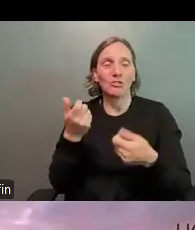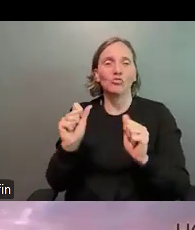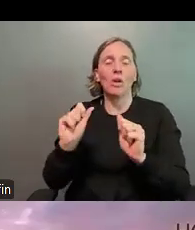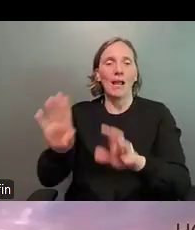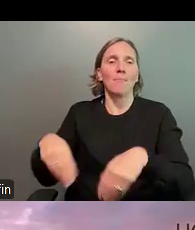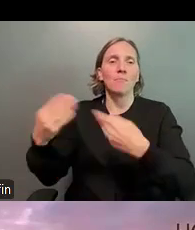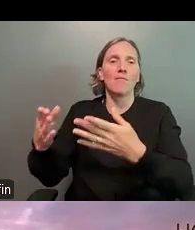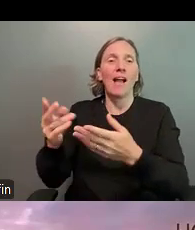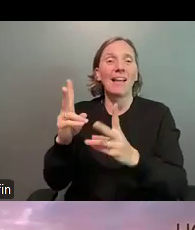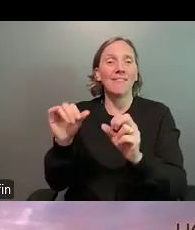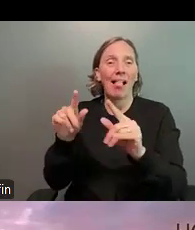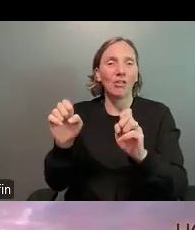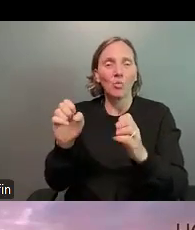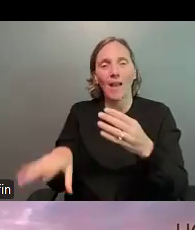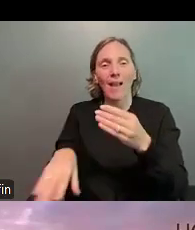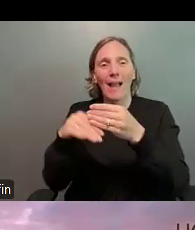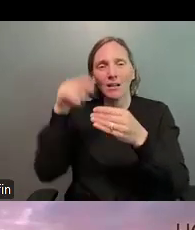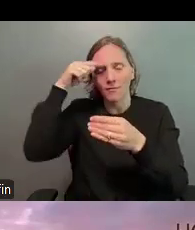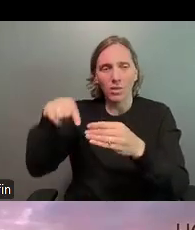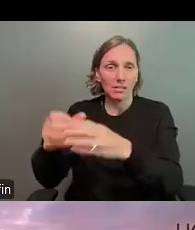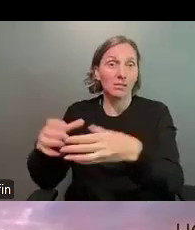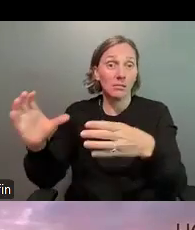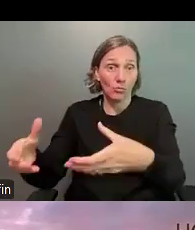expansion population. And next slide, please.